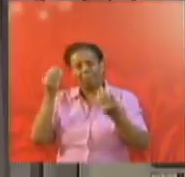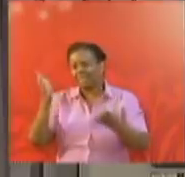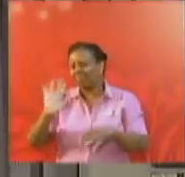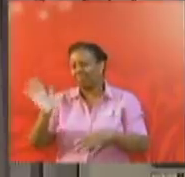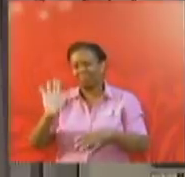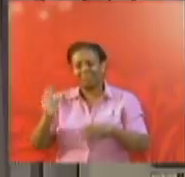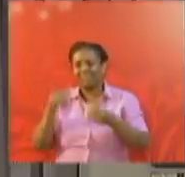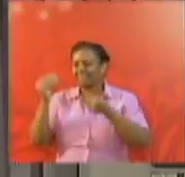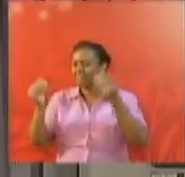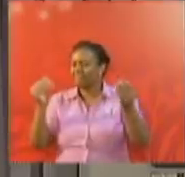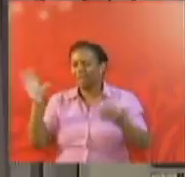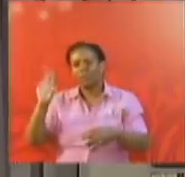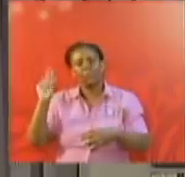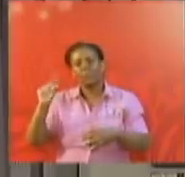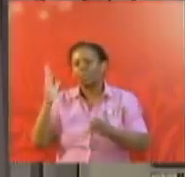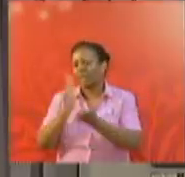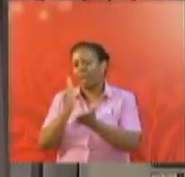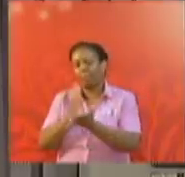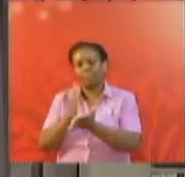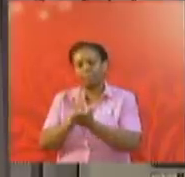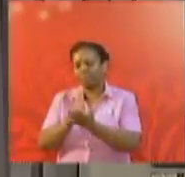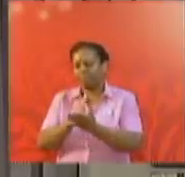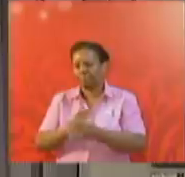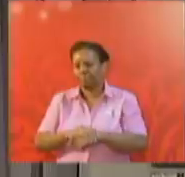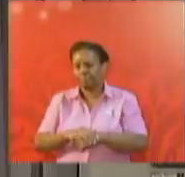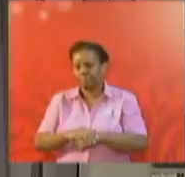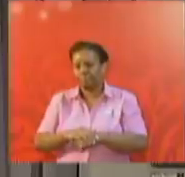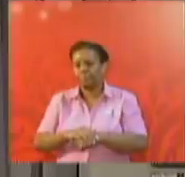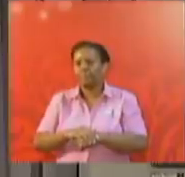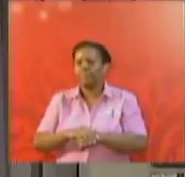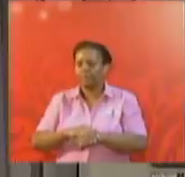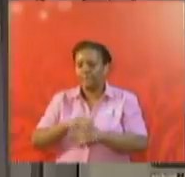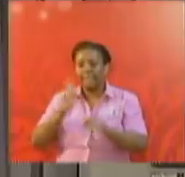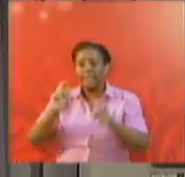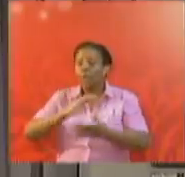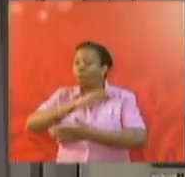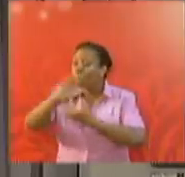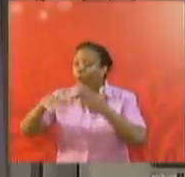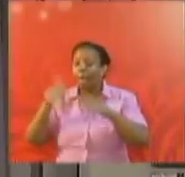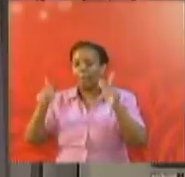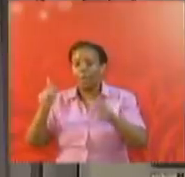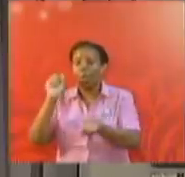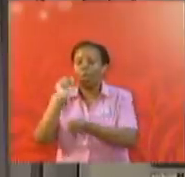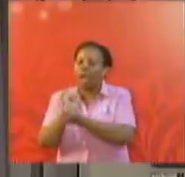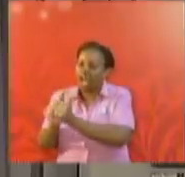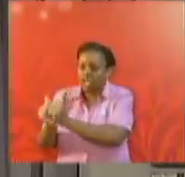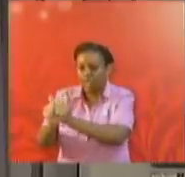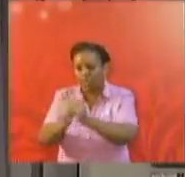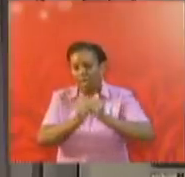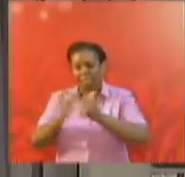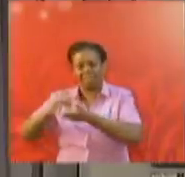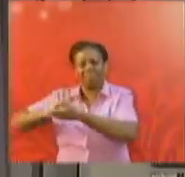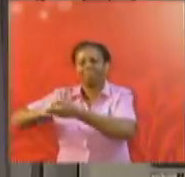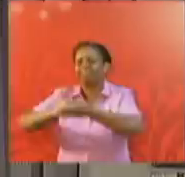1.399 million, have to be soldiers in this fight against the virus. Let's all work together to keep the virus at